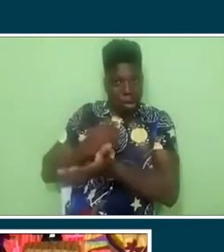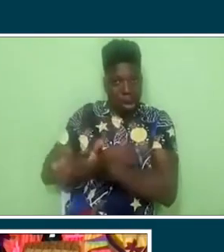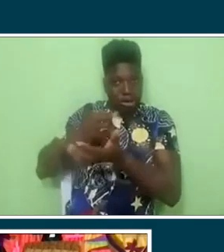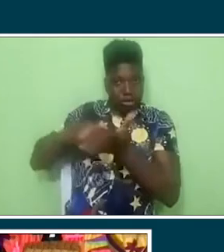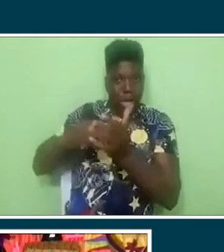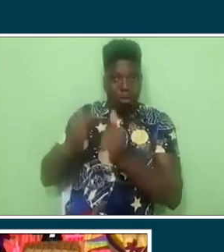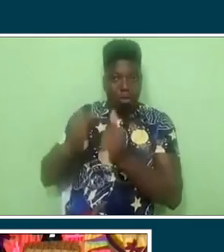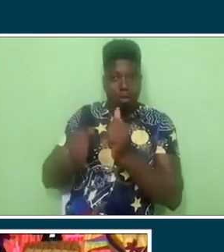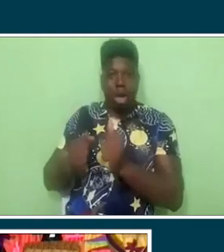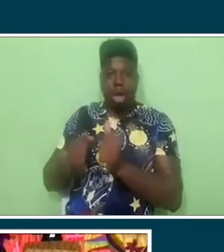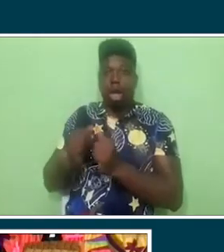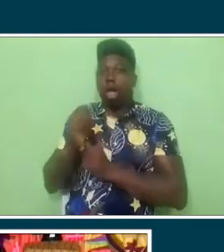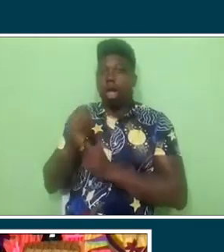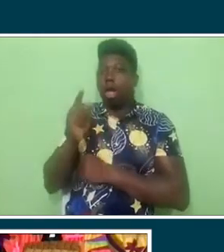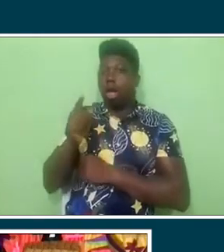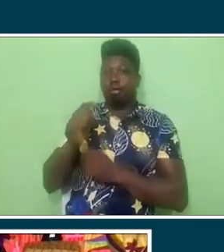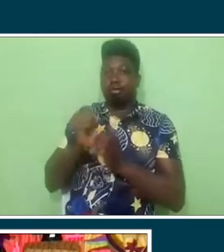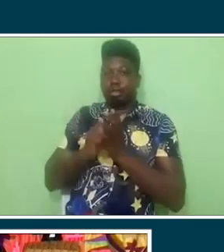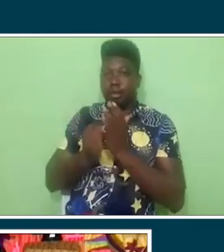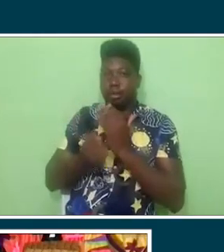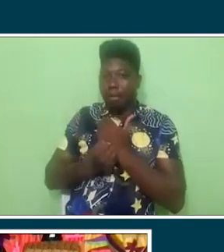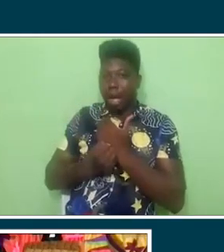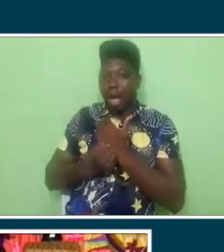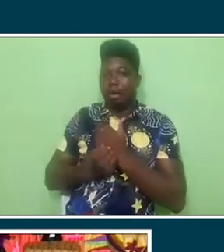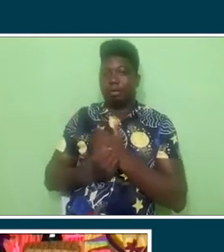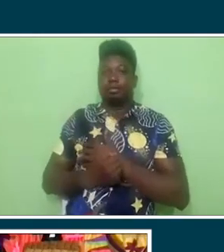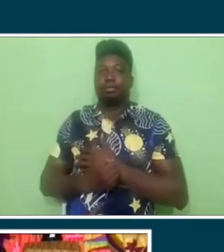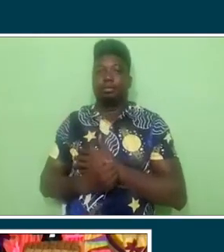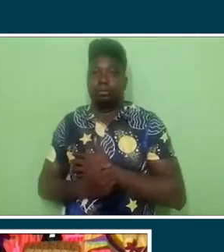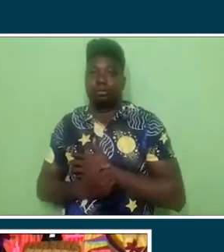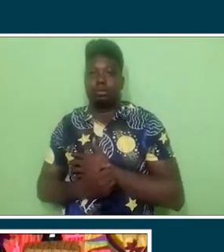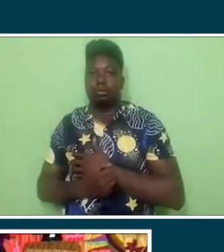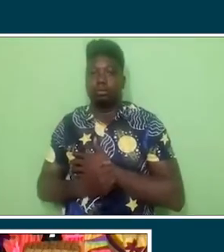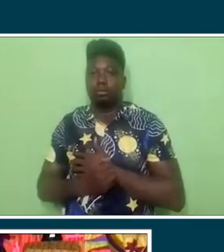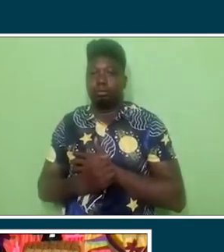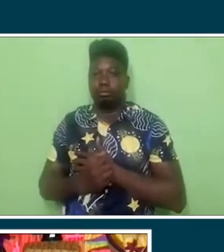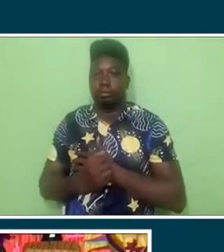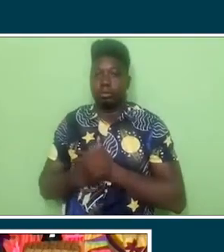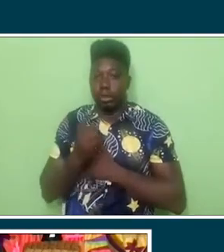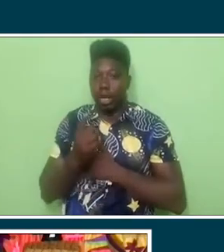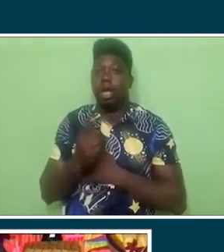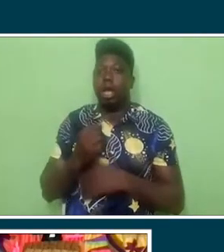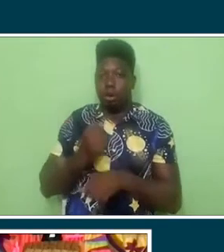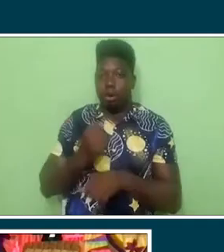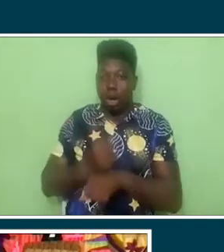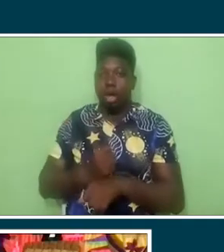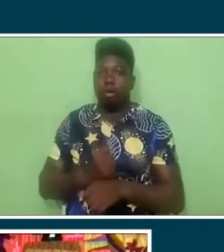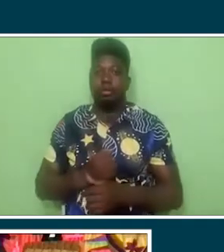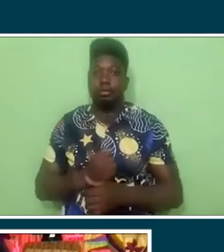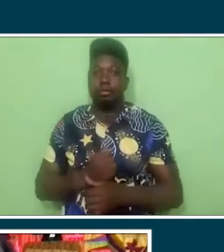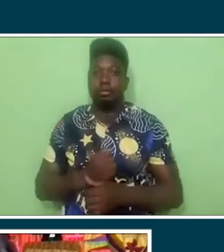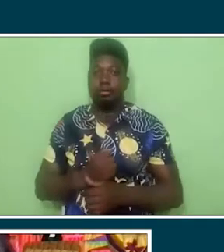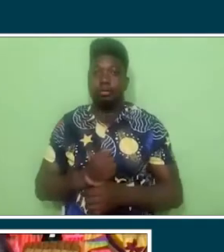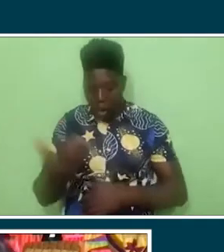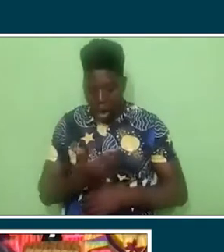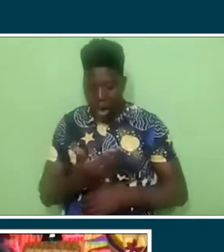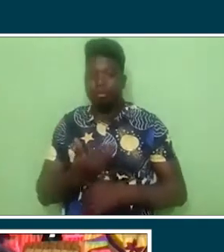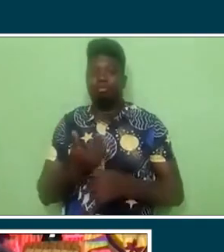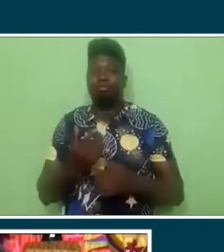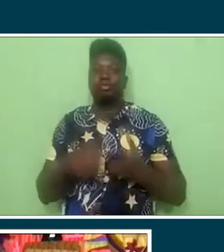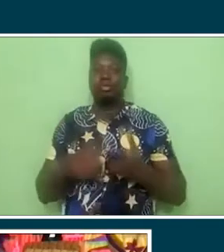Leticia, godmother in the work, welcome to the virtual couch. Thank you.